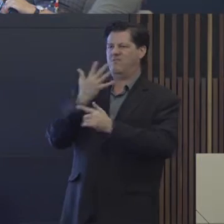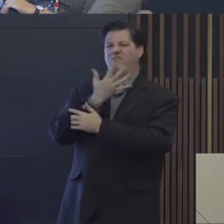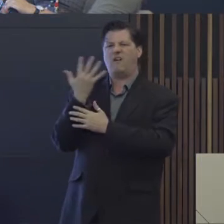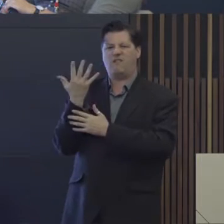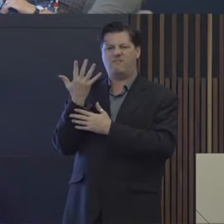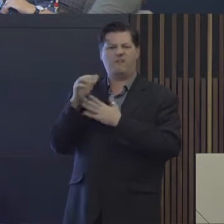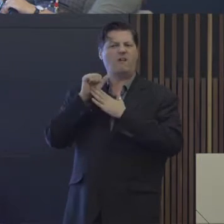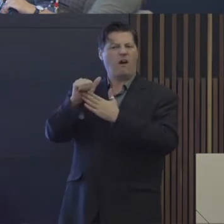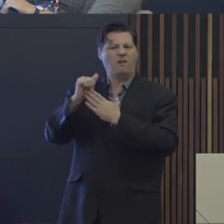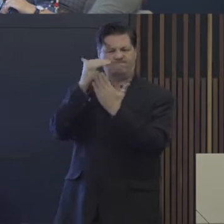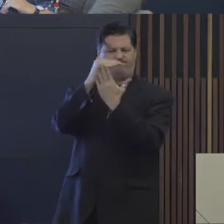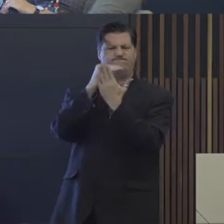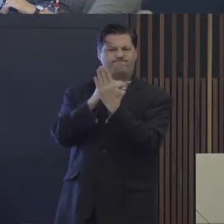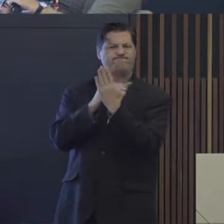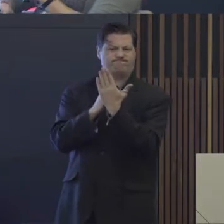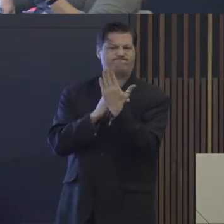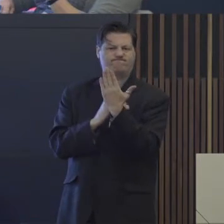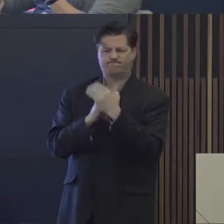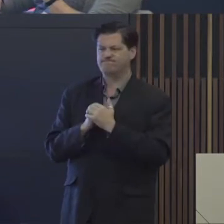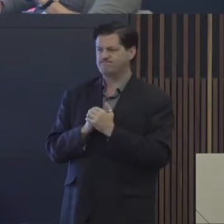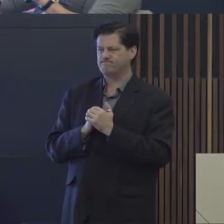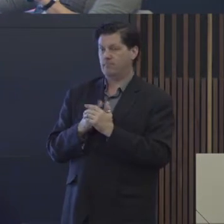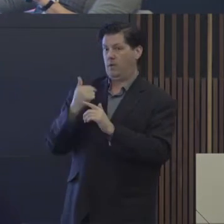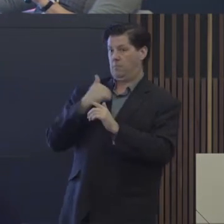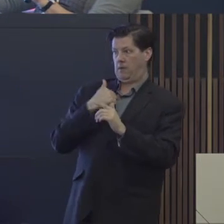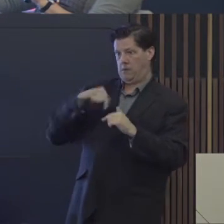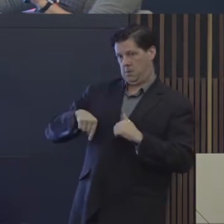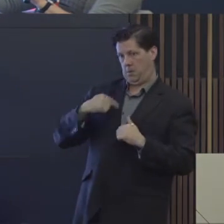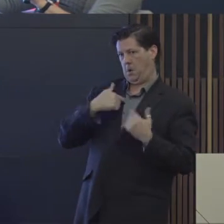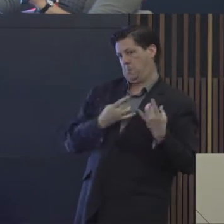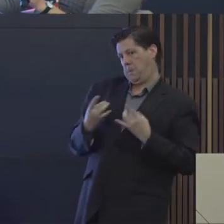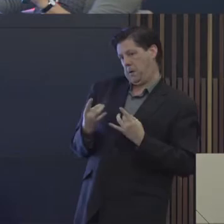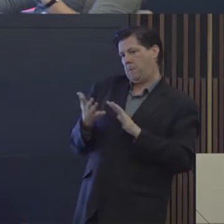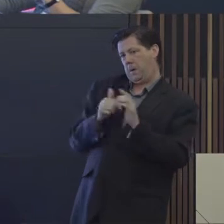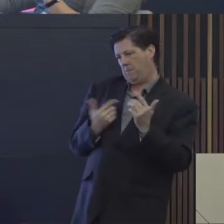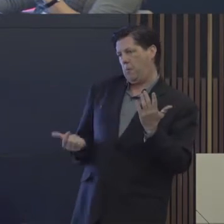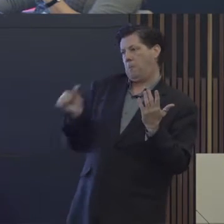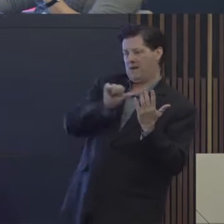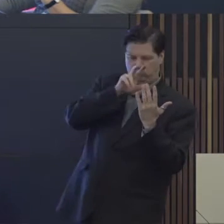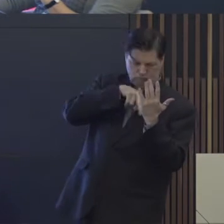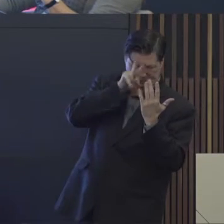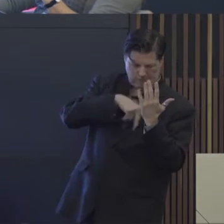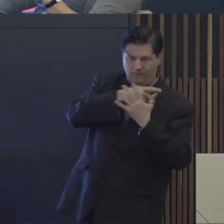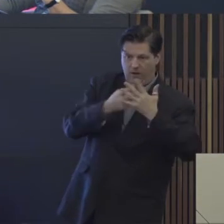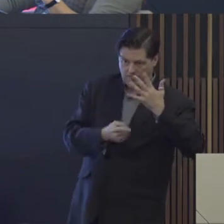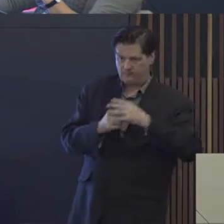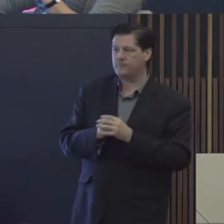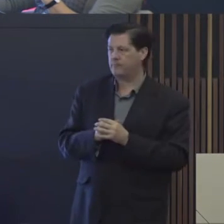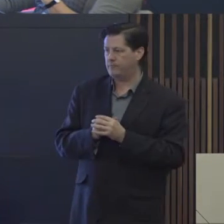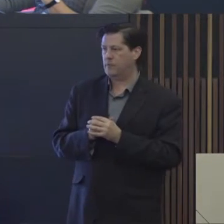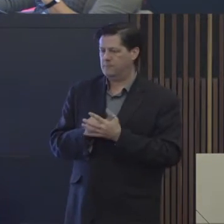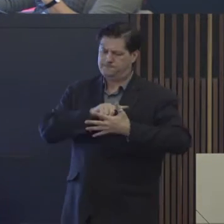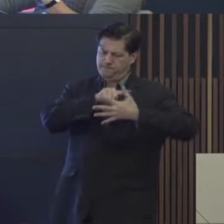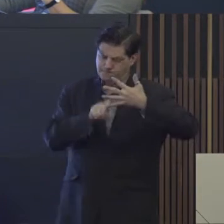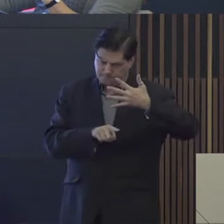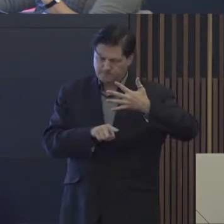guiding principles. And of course, preparing for this, I've had a chance to go back and look at the guiding principles. And they were, and this was what to underpin